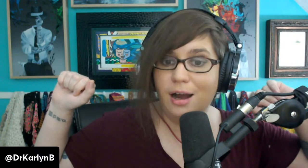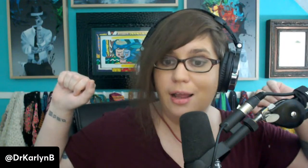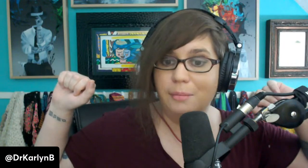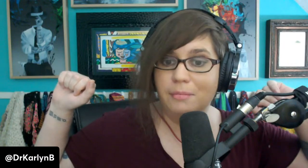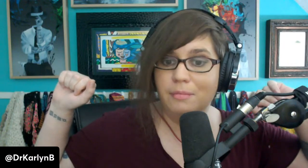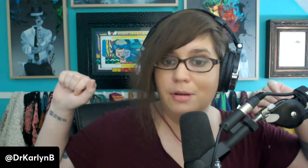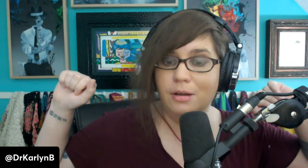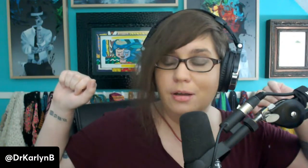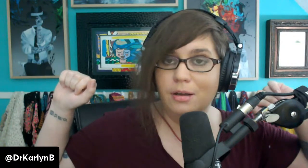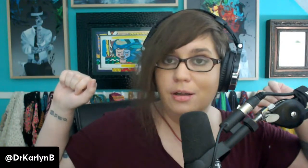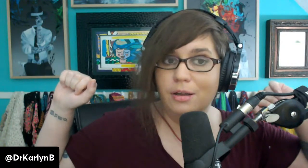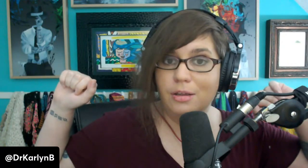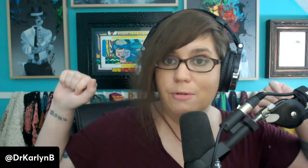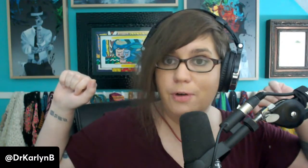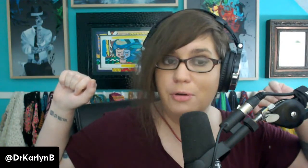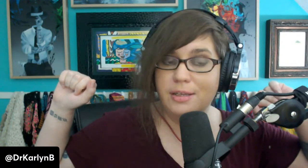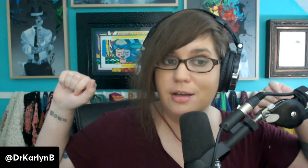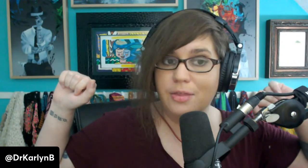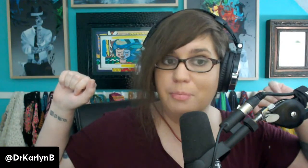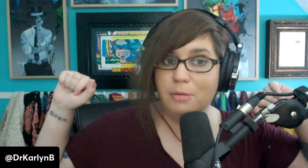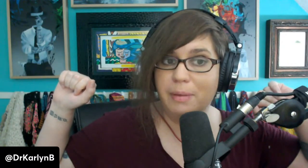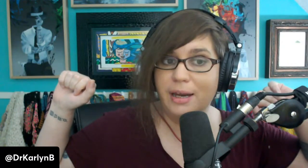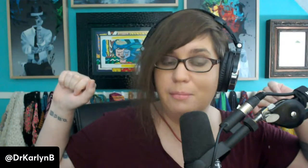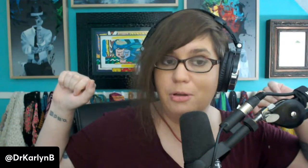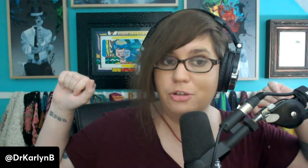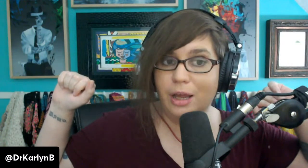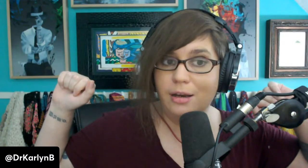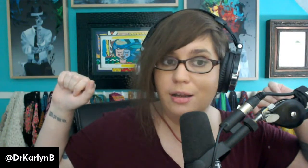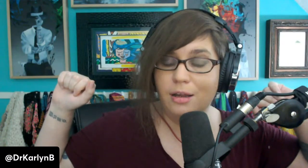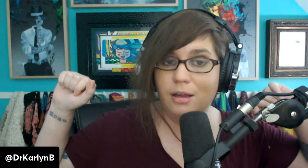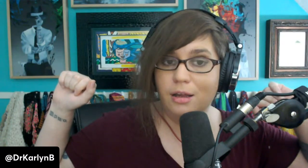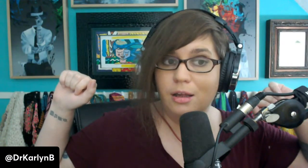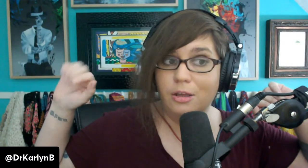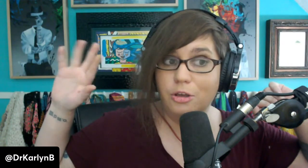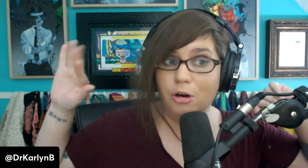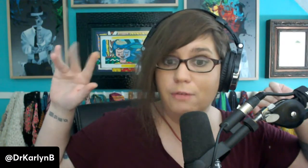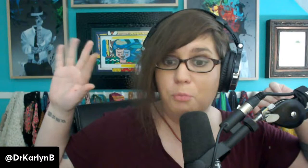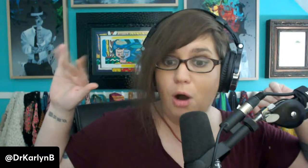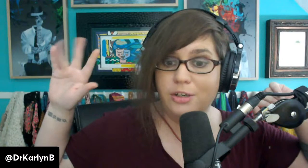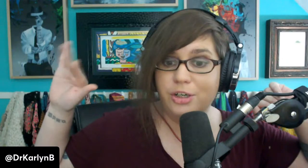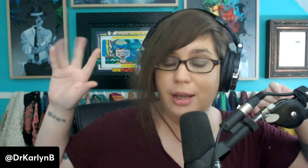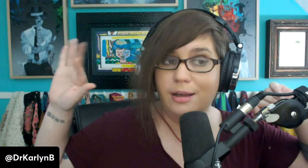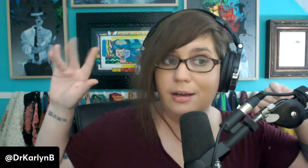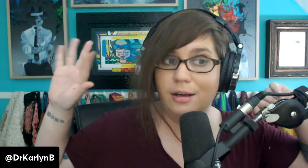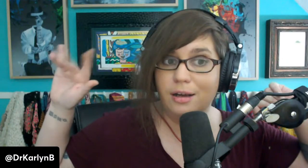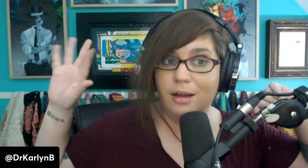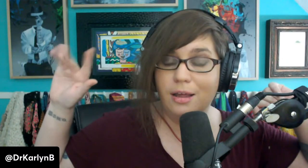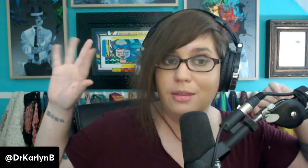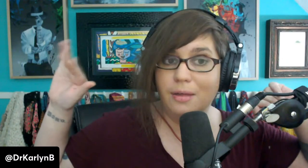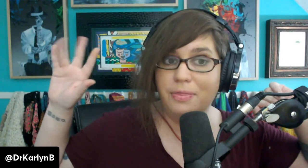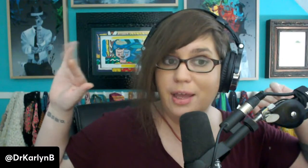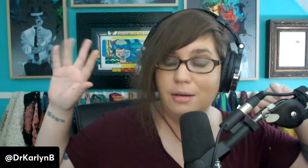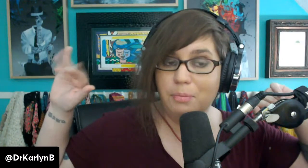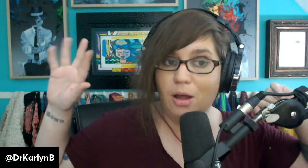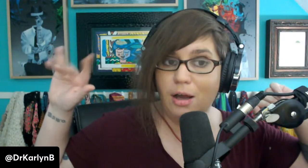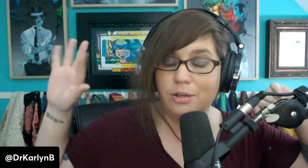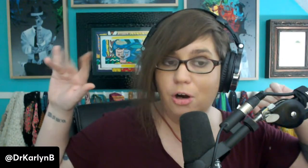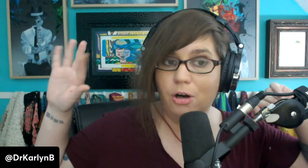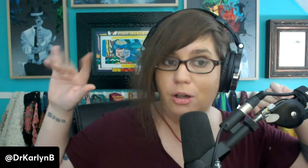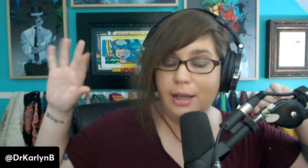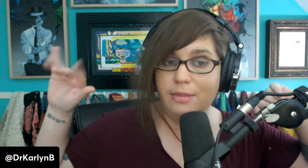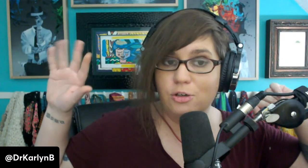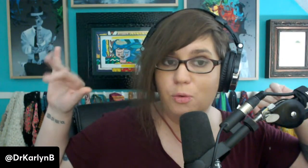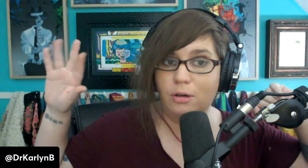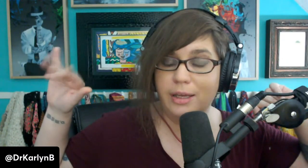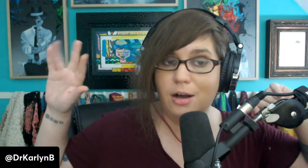Every time you focus on the book banning bullshit, you're watching the thin blonde